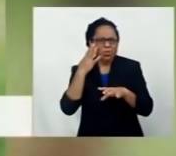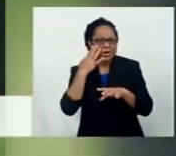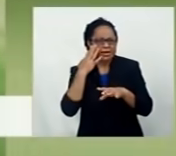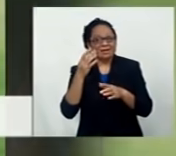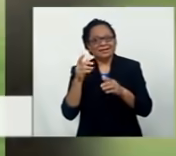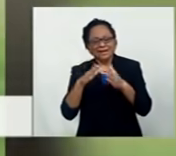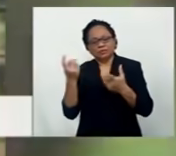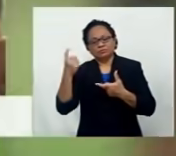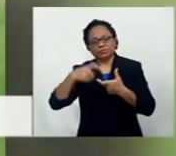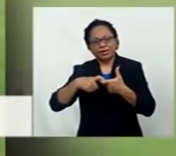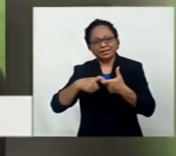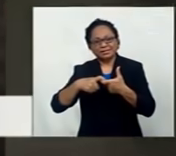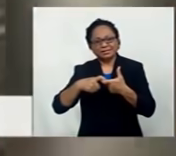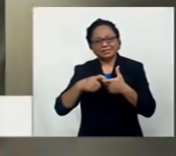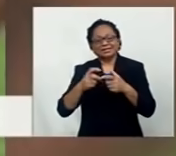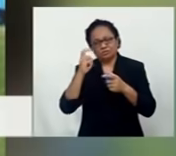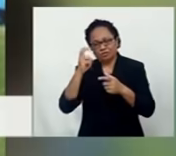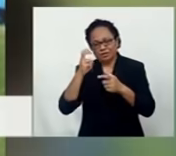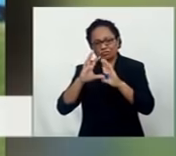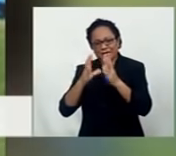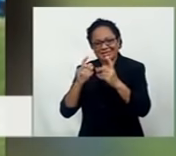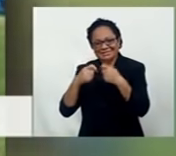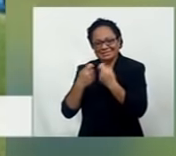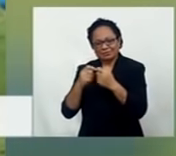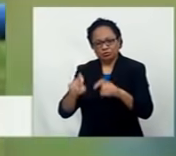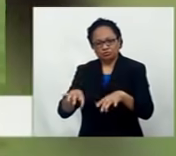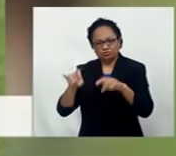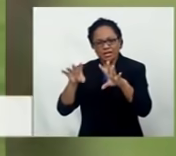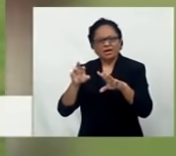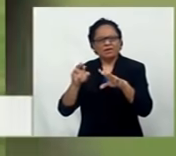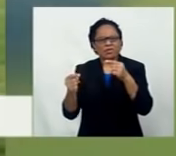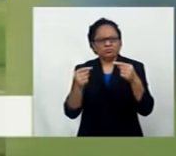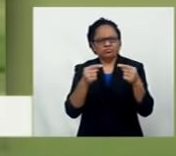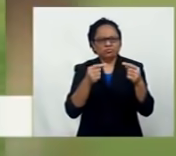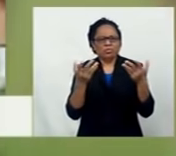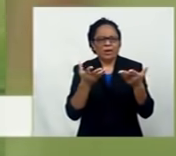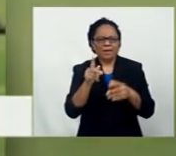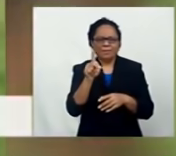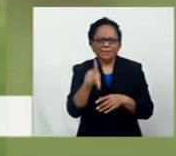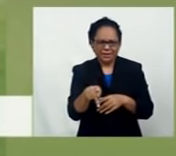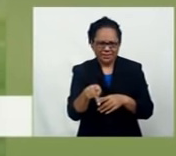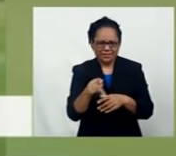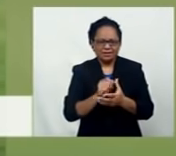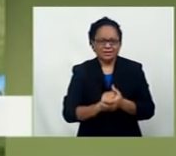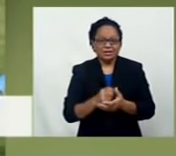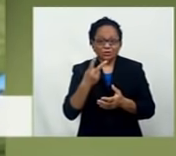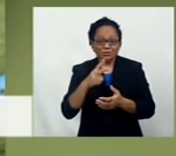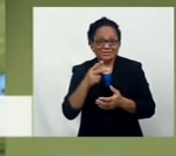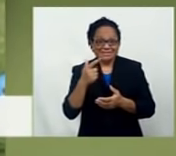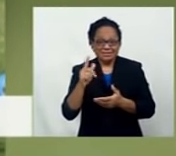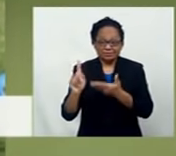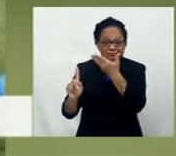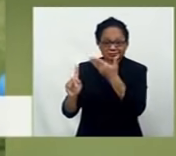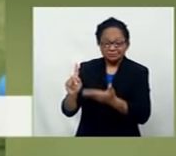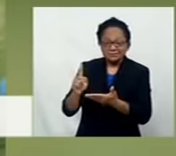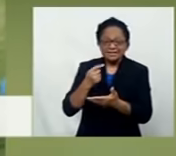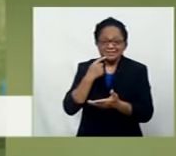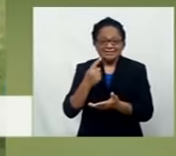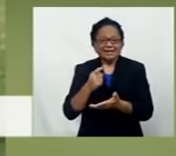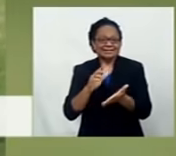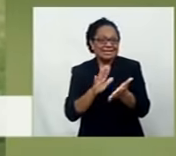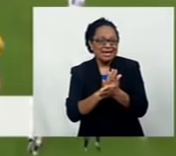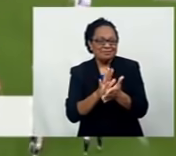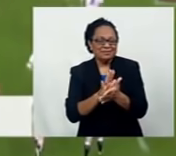and started training with the squad ahead of its third Bledisloe Cup test in Perth. The 27-year-old says he's grateful to be able to